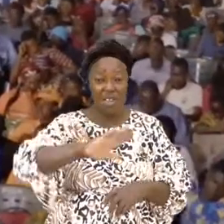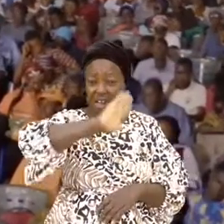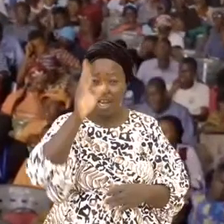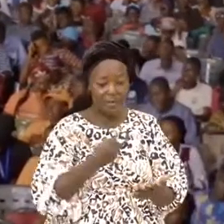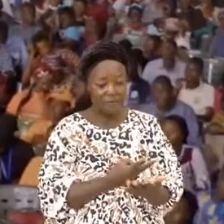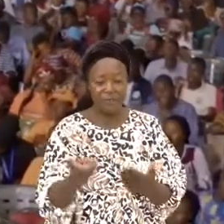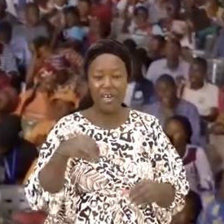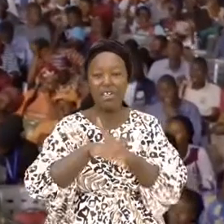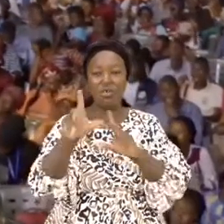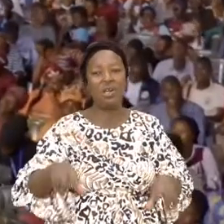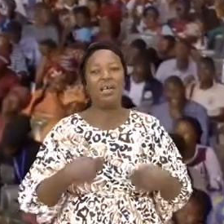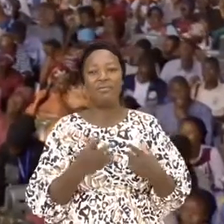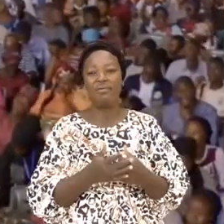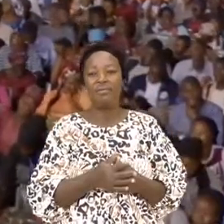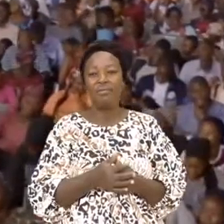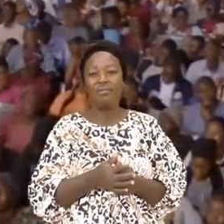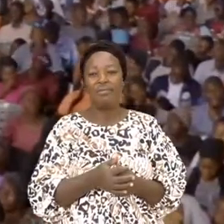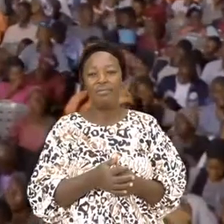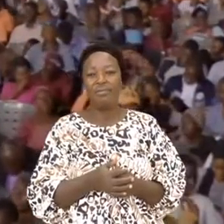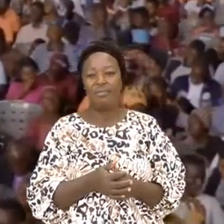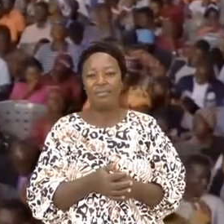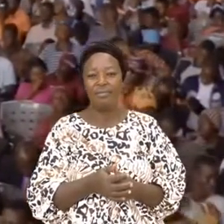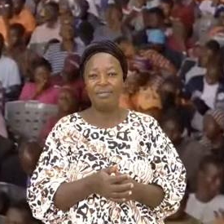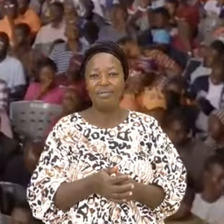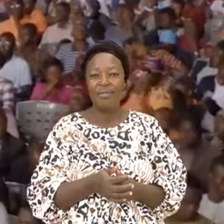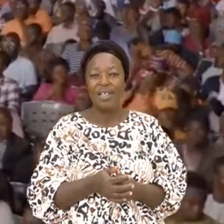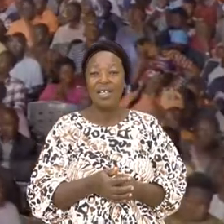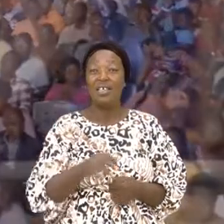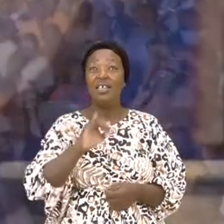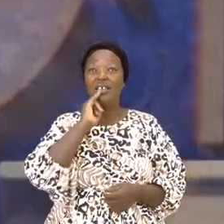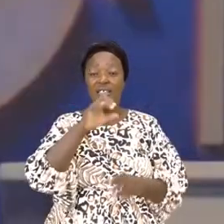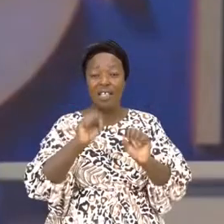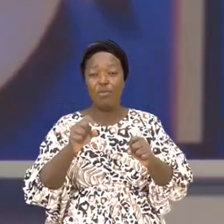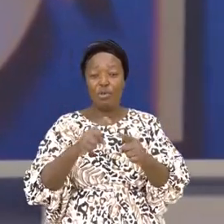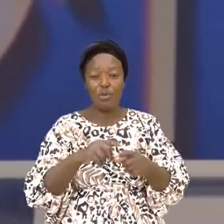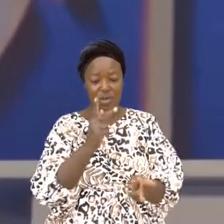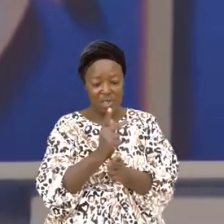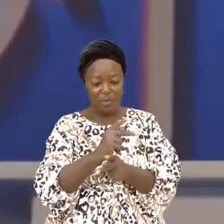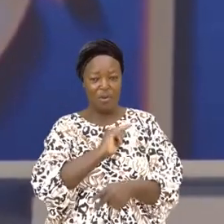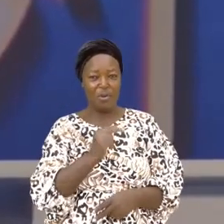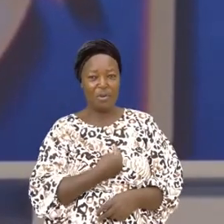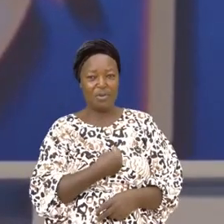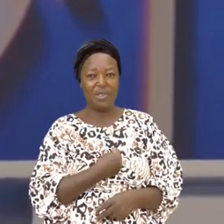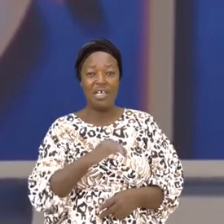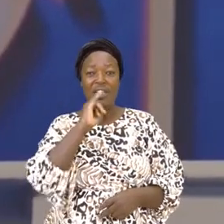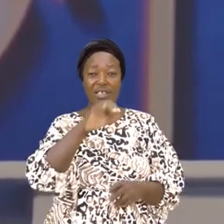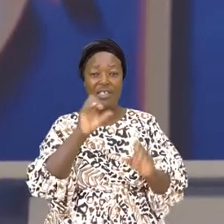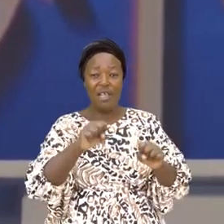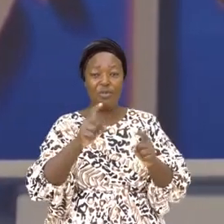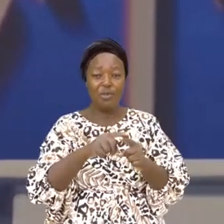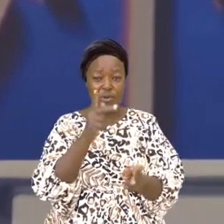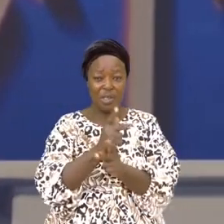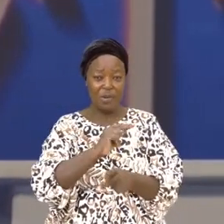your life. It's able to sustain us. It's able to keep us.